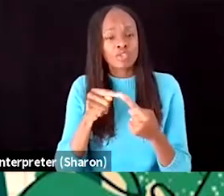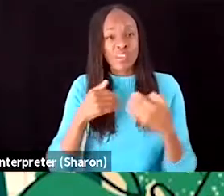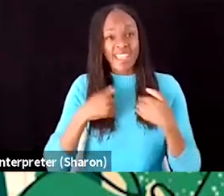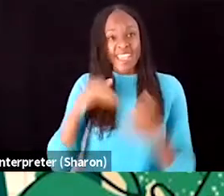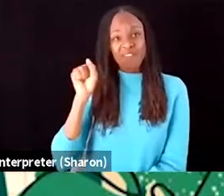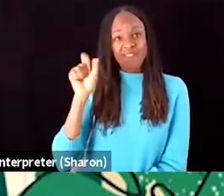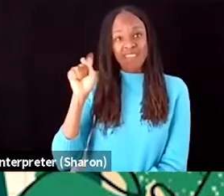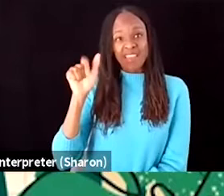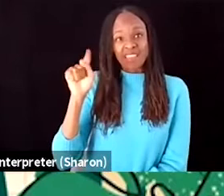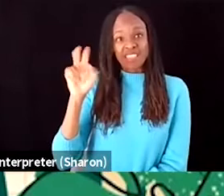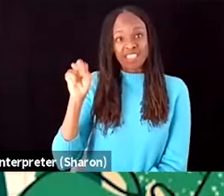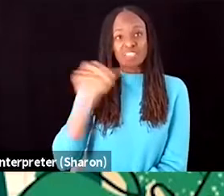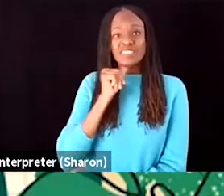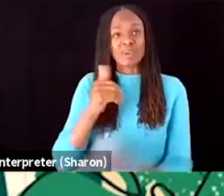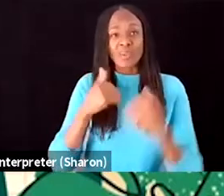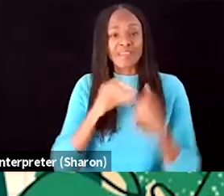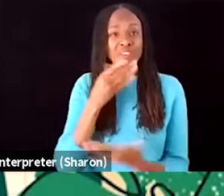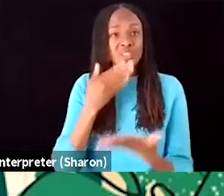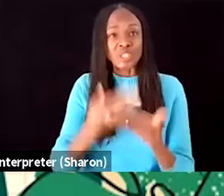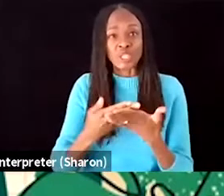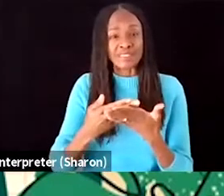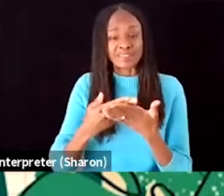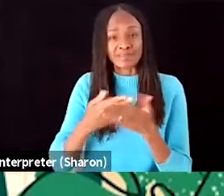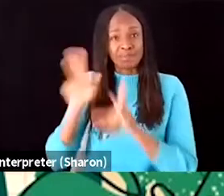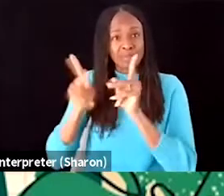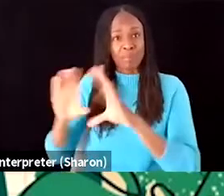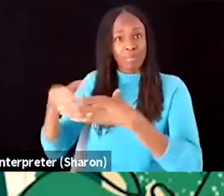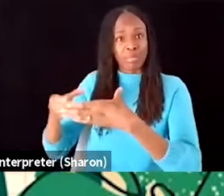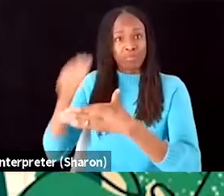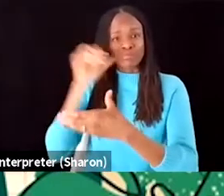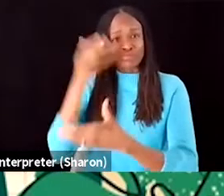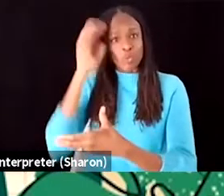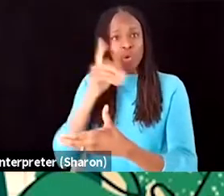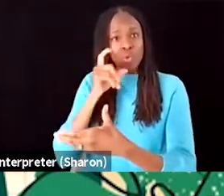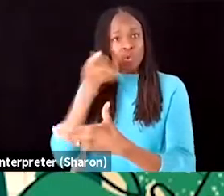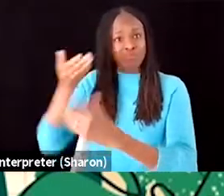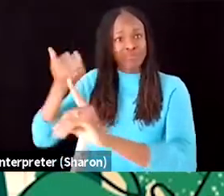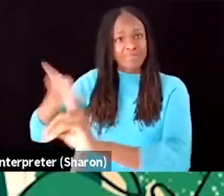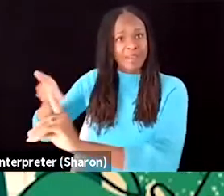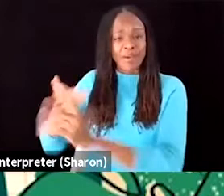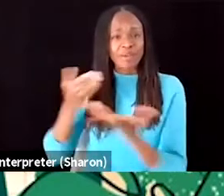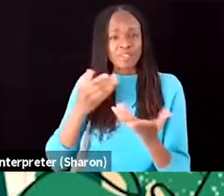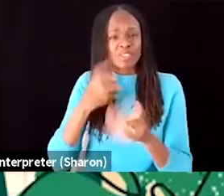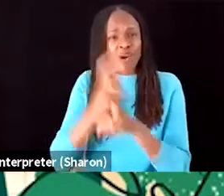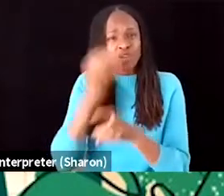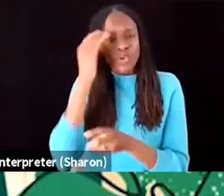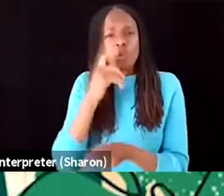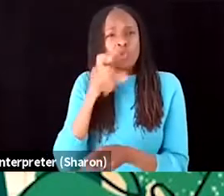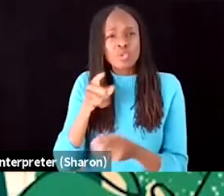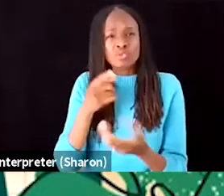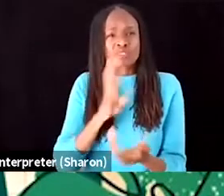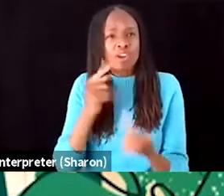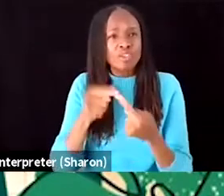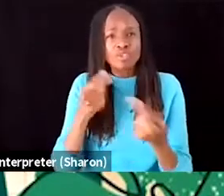have good demographic information on their audience, which makes it really hard to know who you're talking to and, to